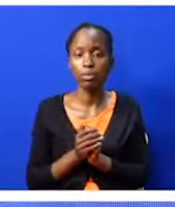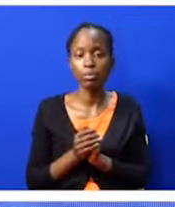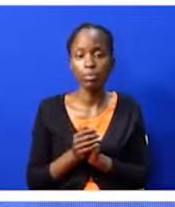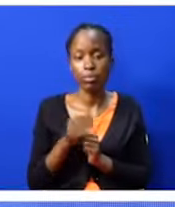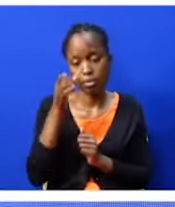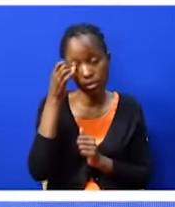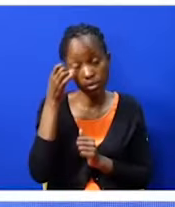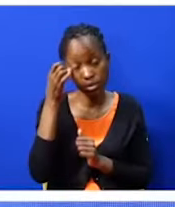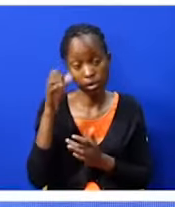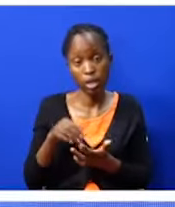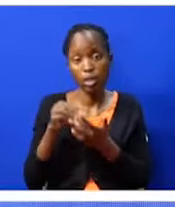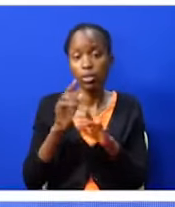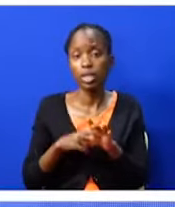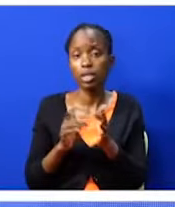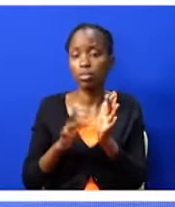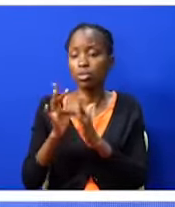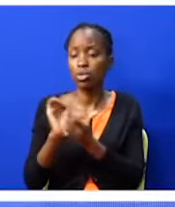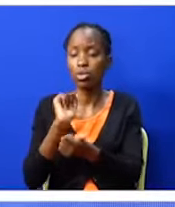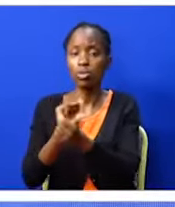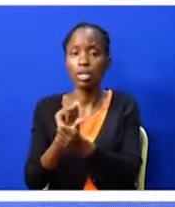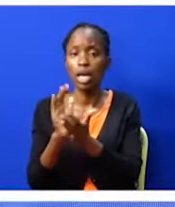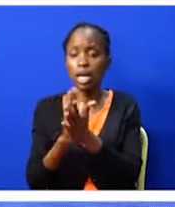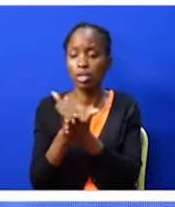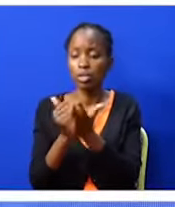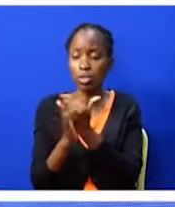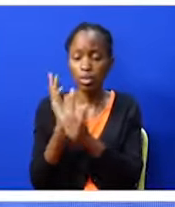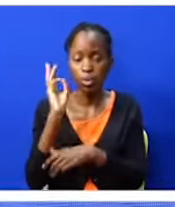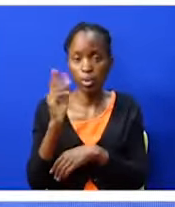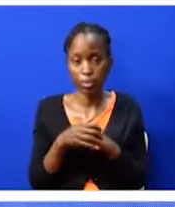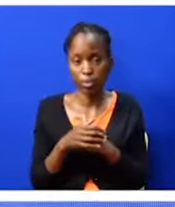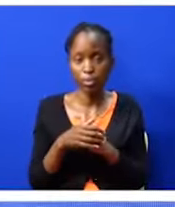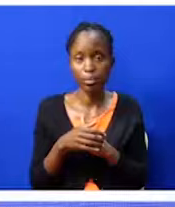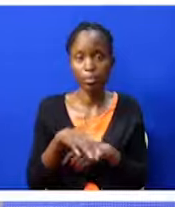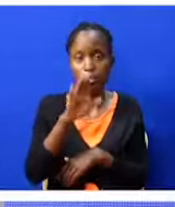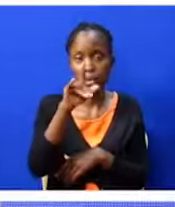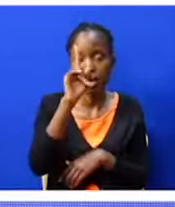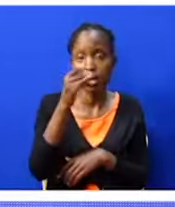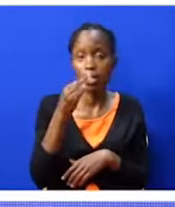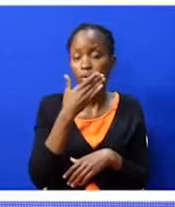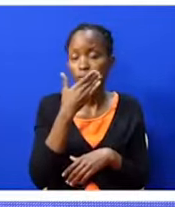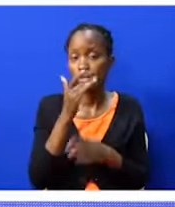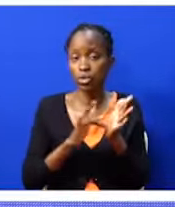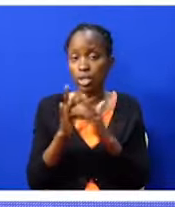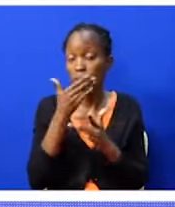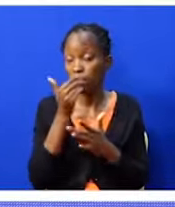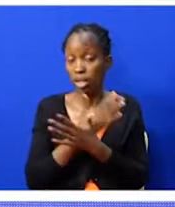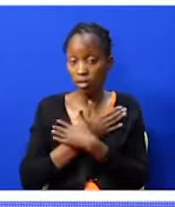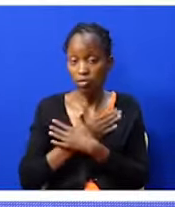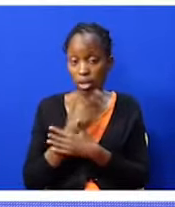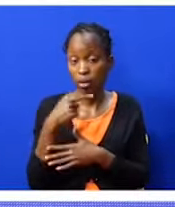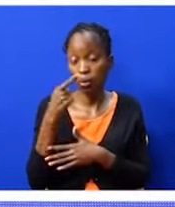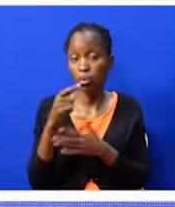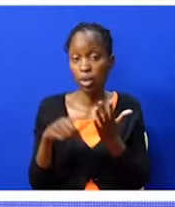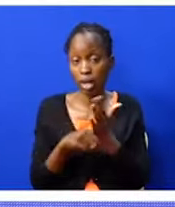was arrested and he was going to be crucified. Actually, one of the best friends of Jesus, by the